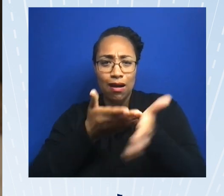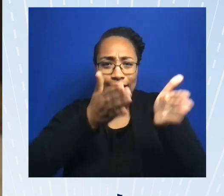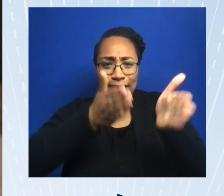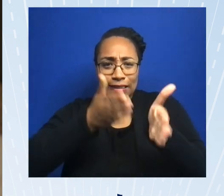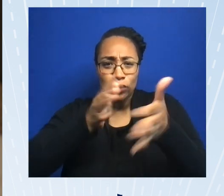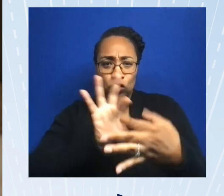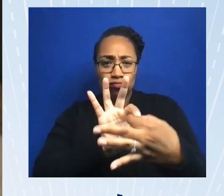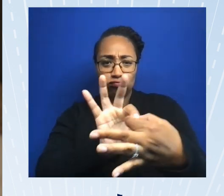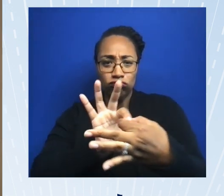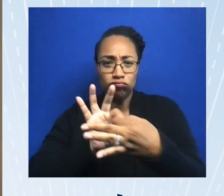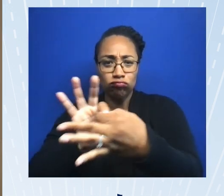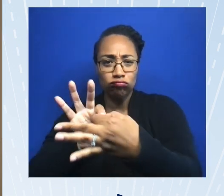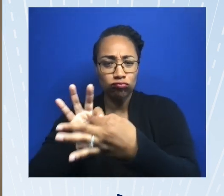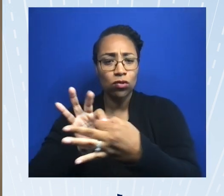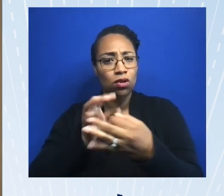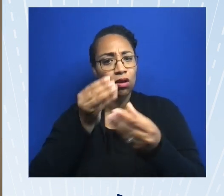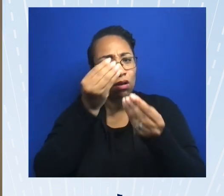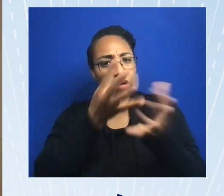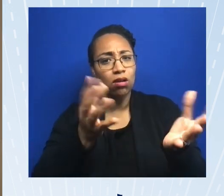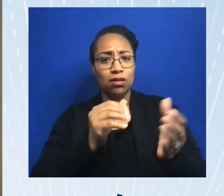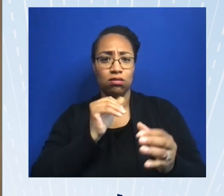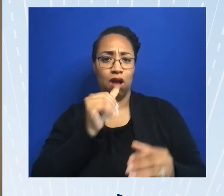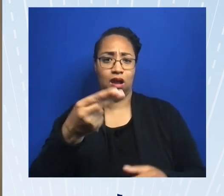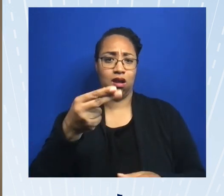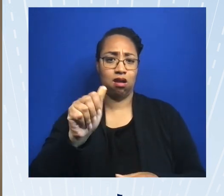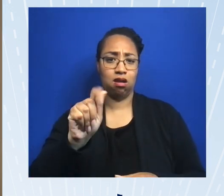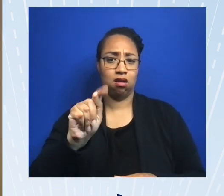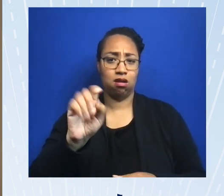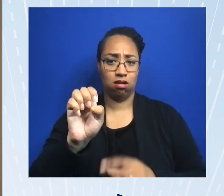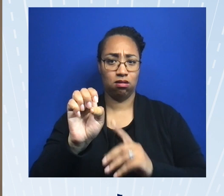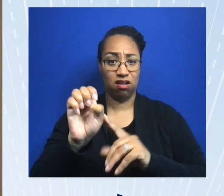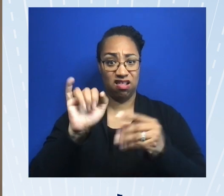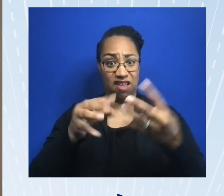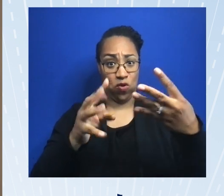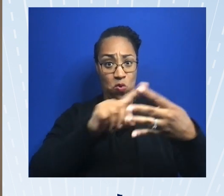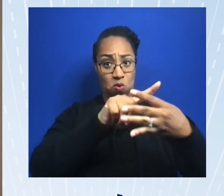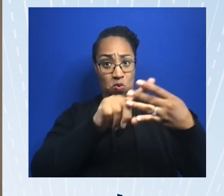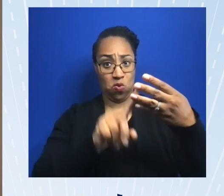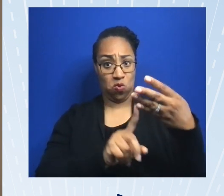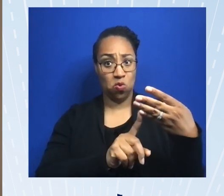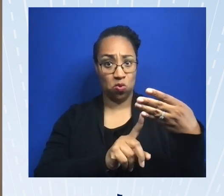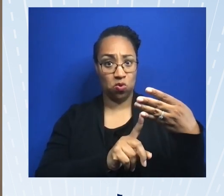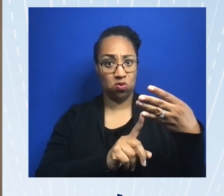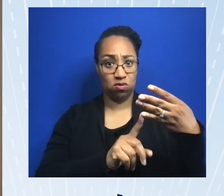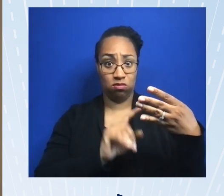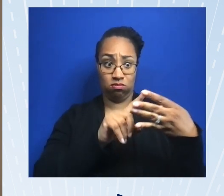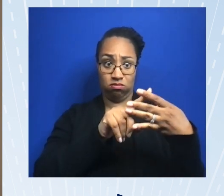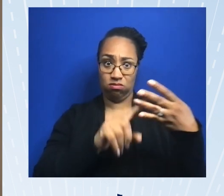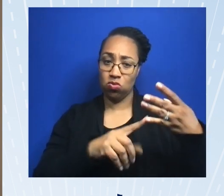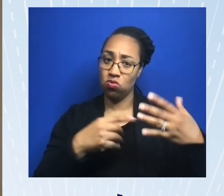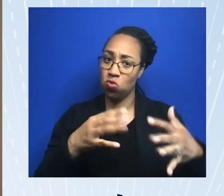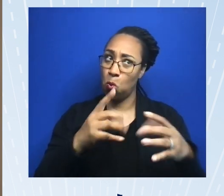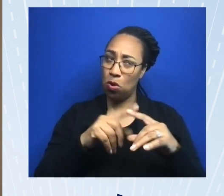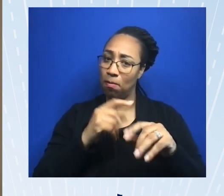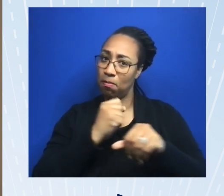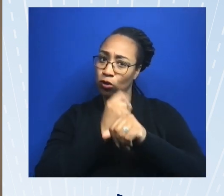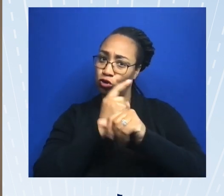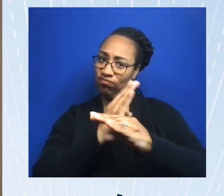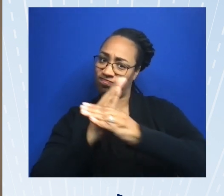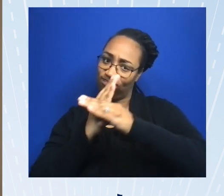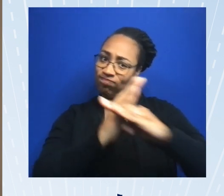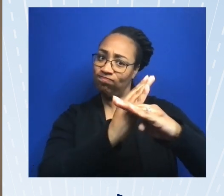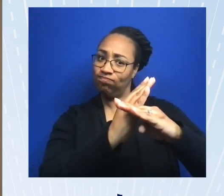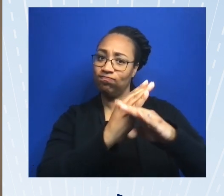to counter anti-Semitism. And that includes calls for action for Congress, state and local governments, companies, technology platforms,